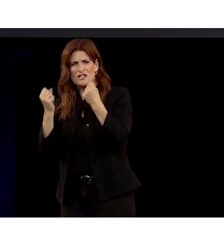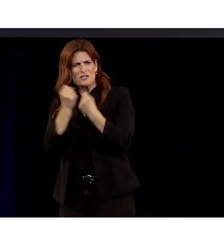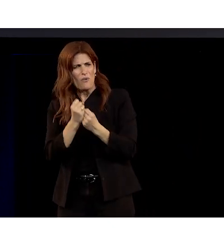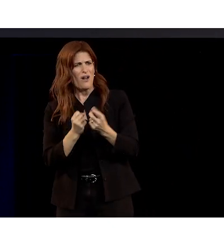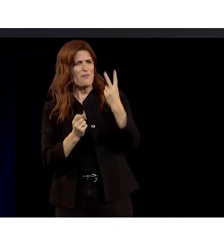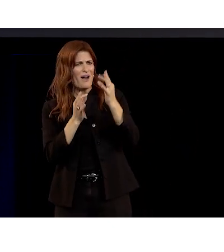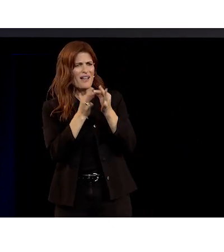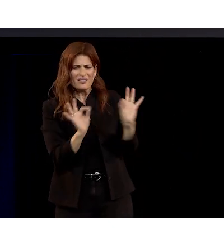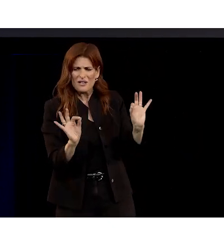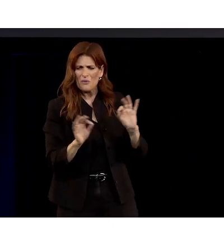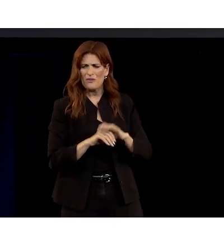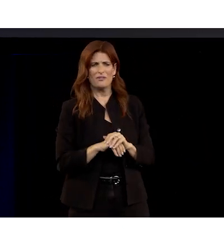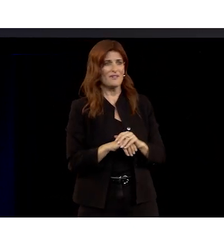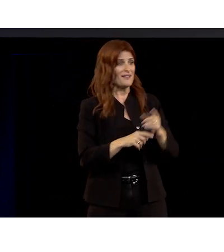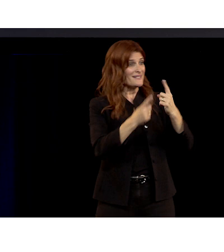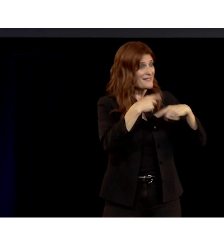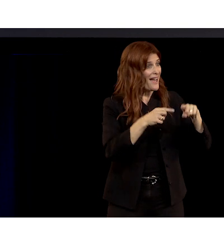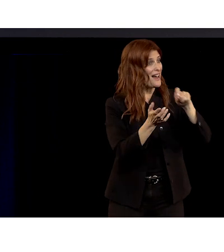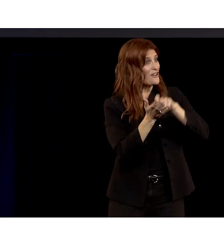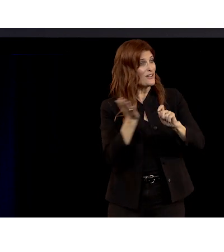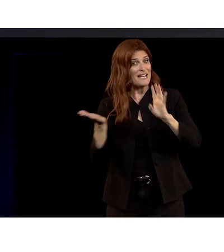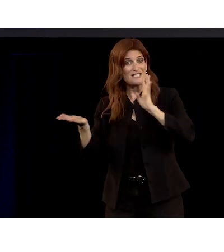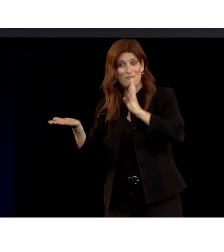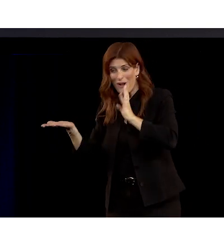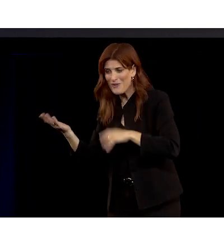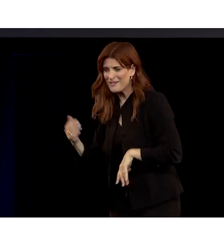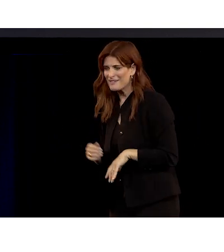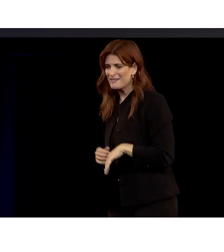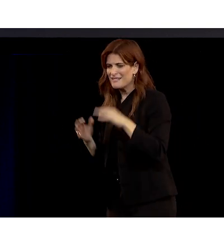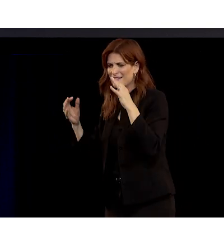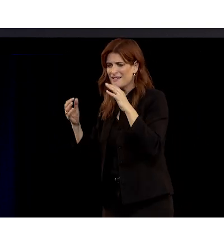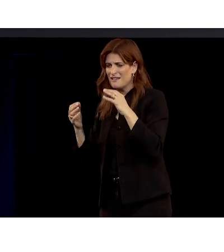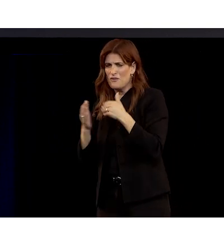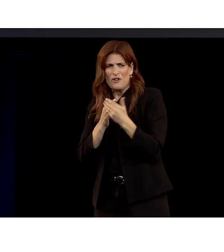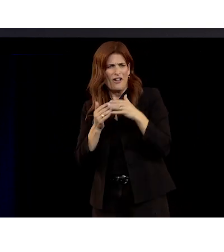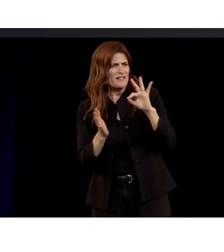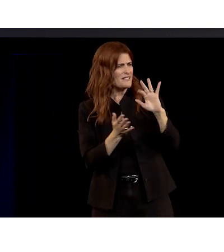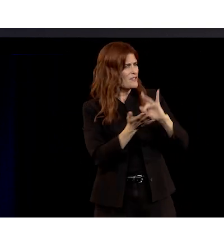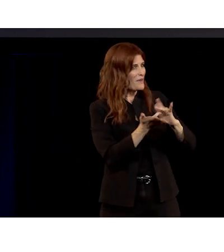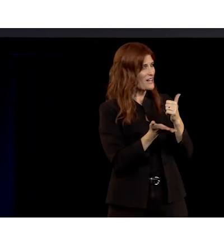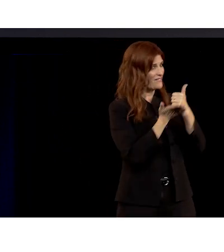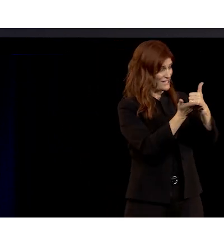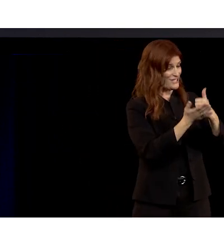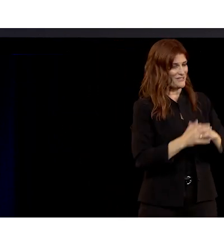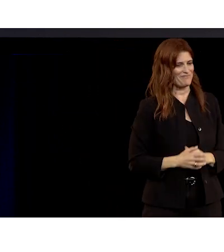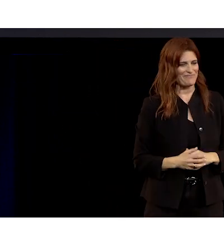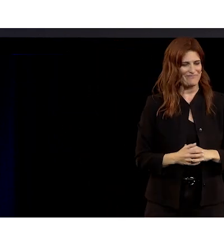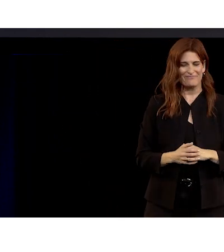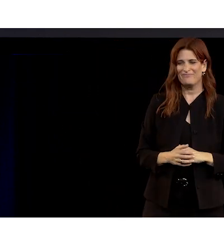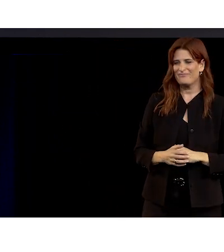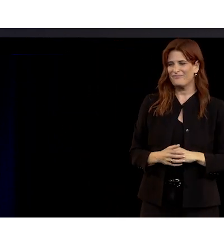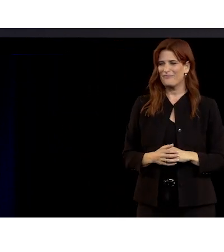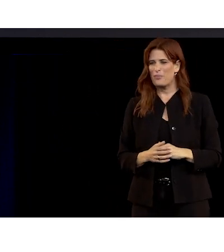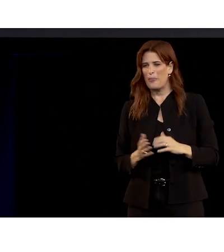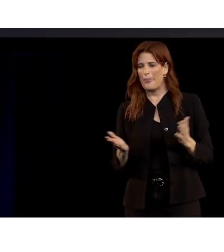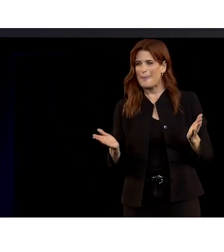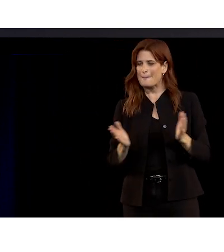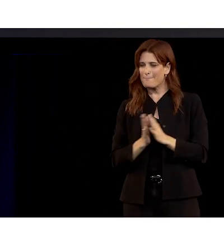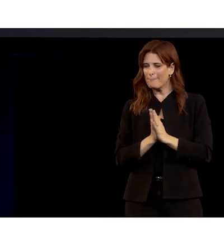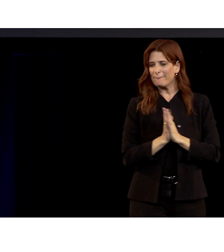showing respect for deaf identity. Acknowledge that deafness is not solely a medical condition, but a cultural and linguistic